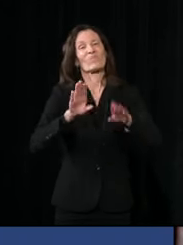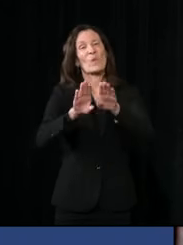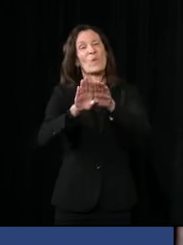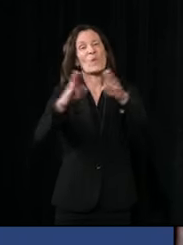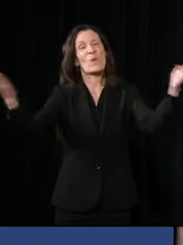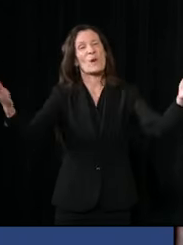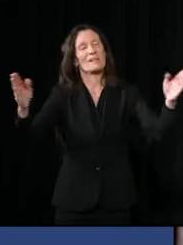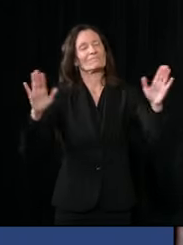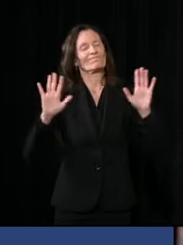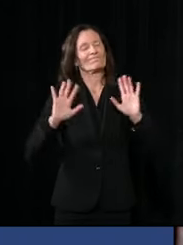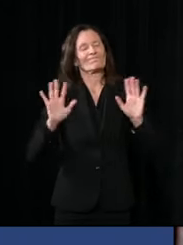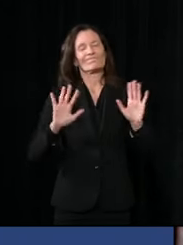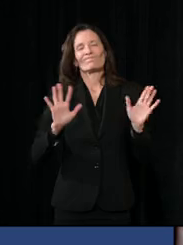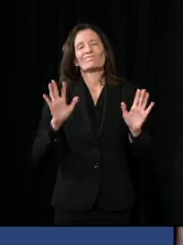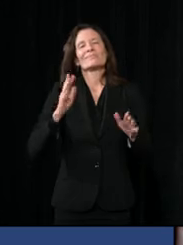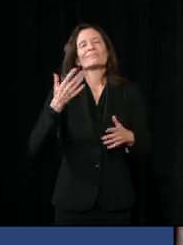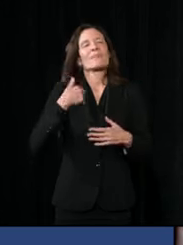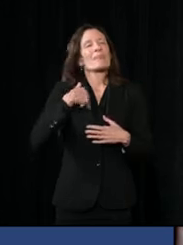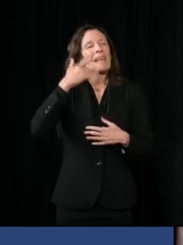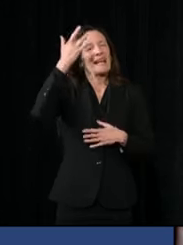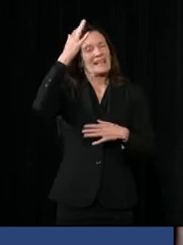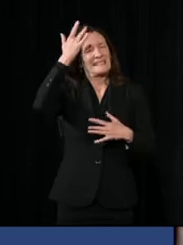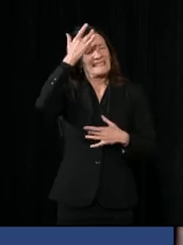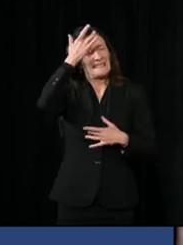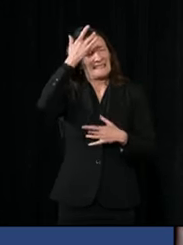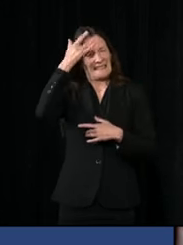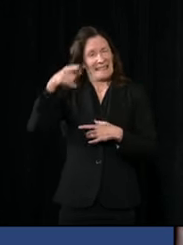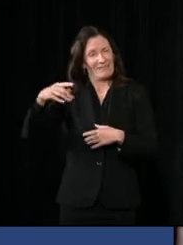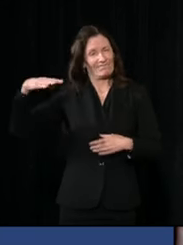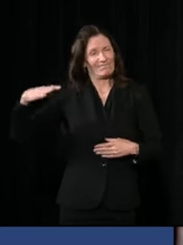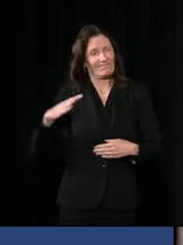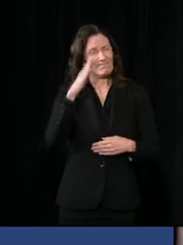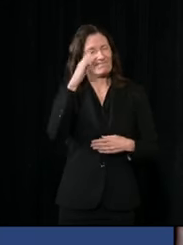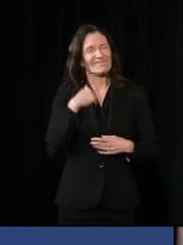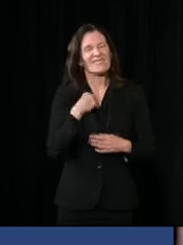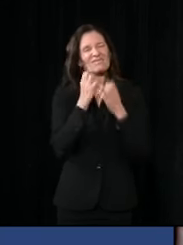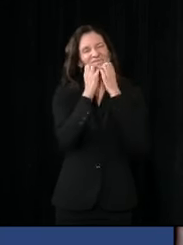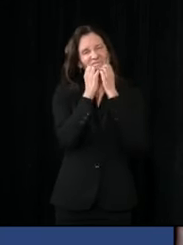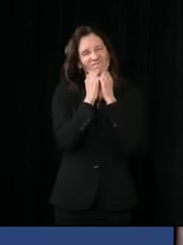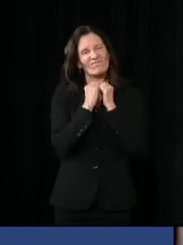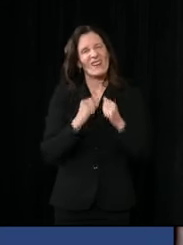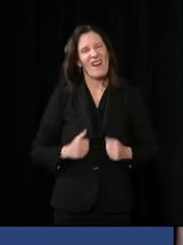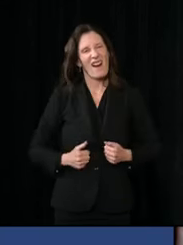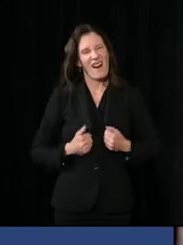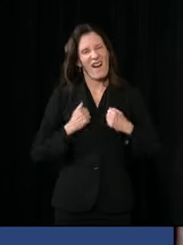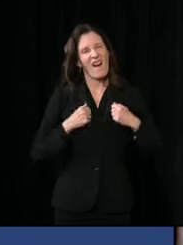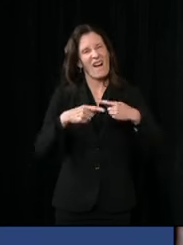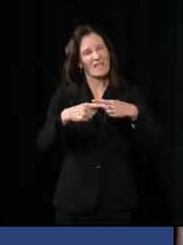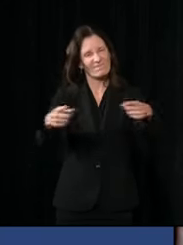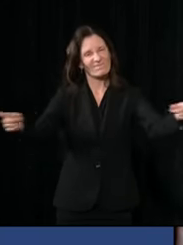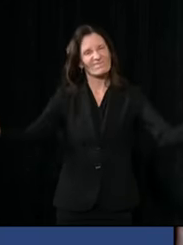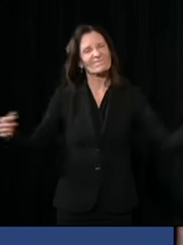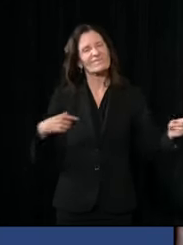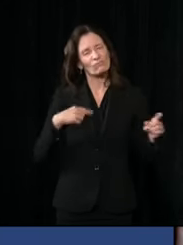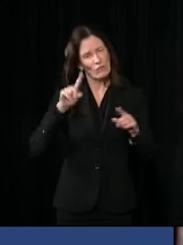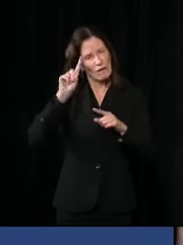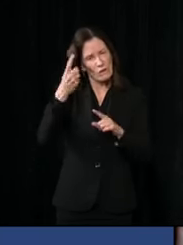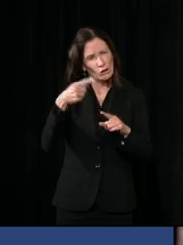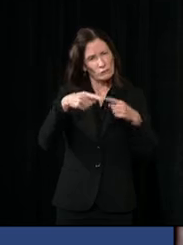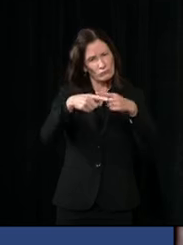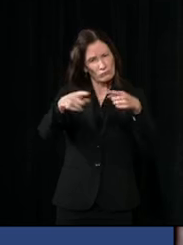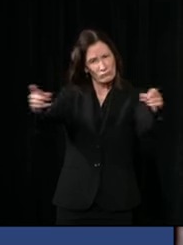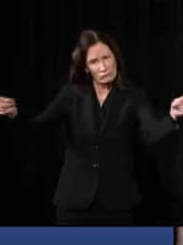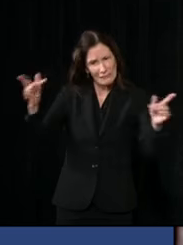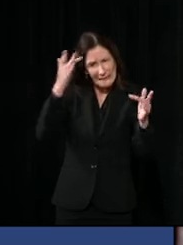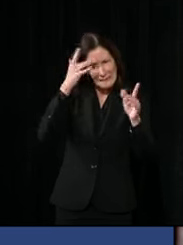to save lives and get our economy back on track when the time is right in a measured way. For years now,